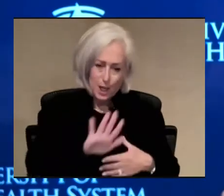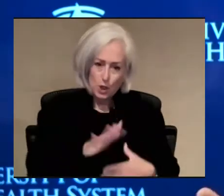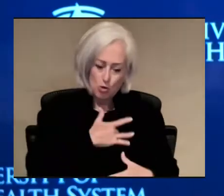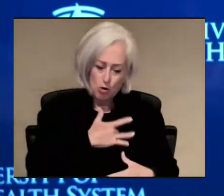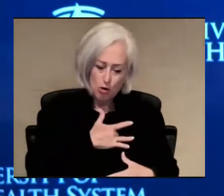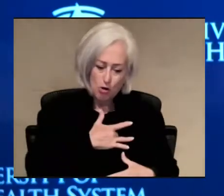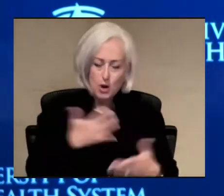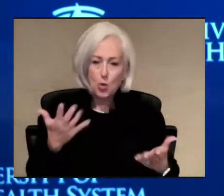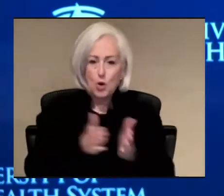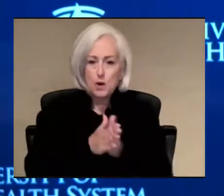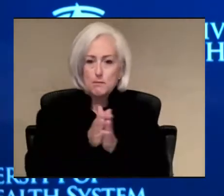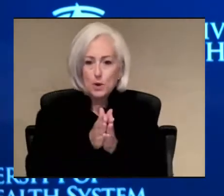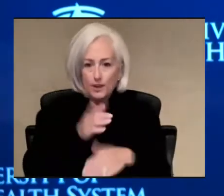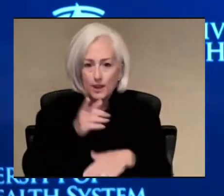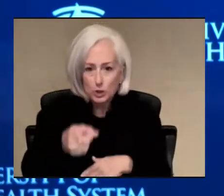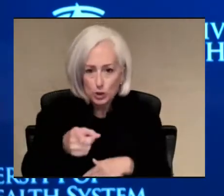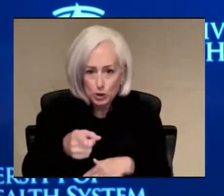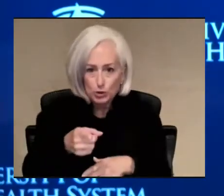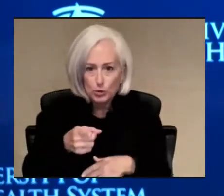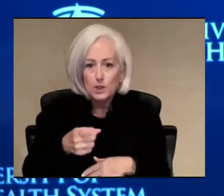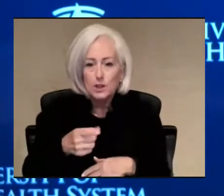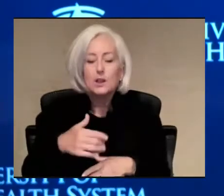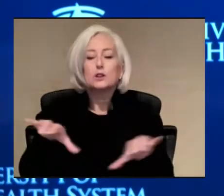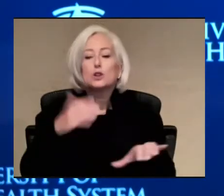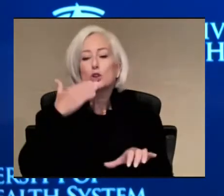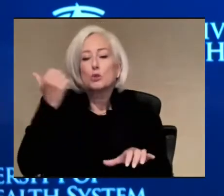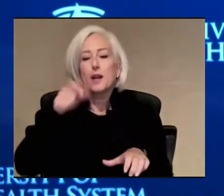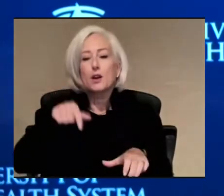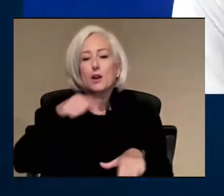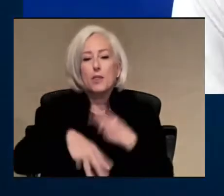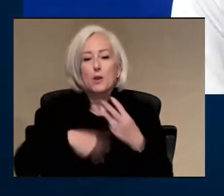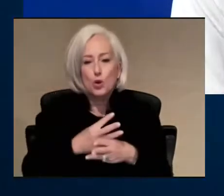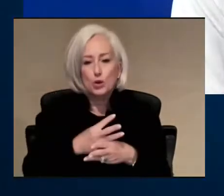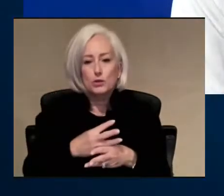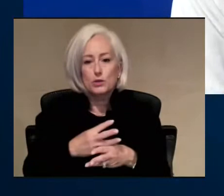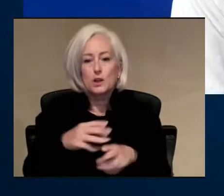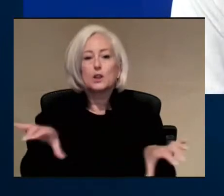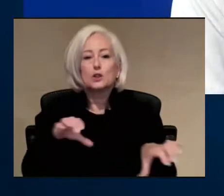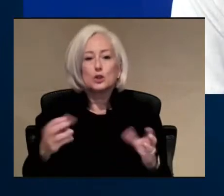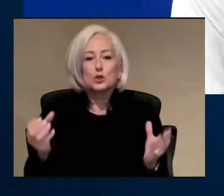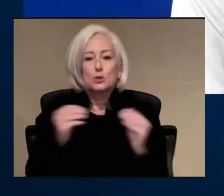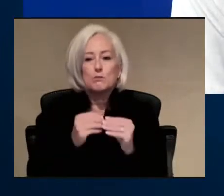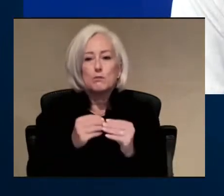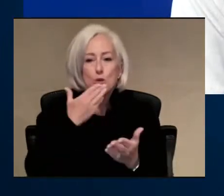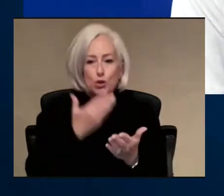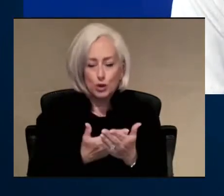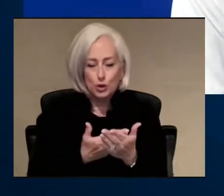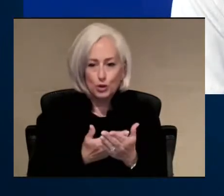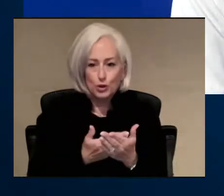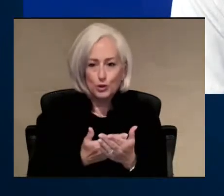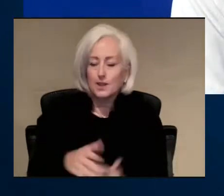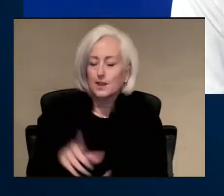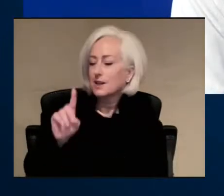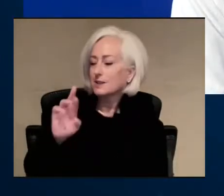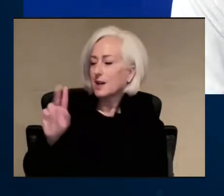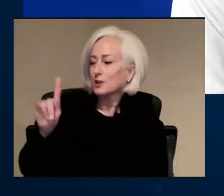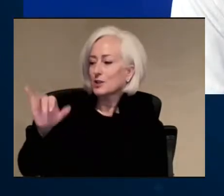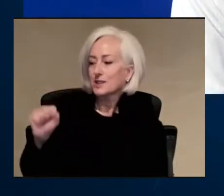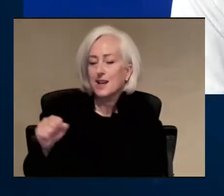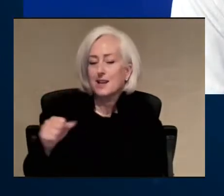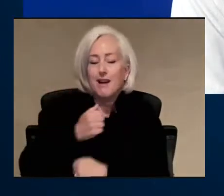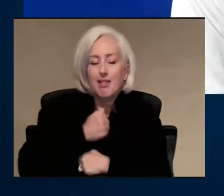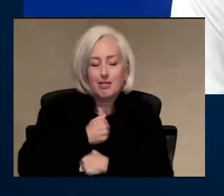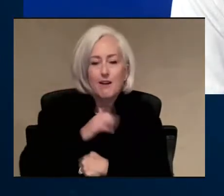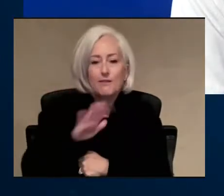let's do more good. Let's work together just to get that done. Dr. Stites, I loved your panel today. What a great discussion. One of my